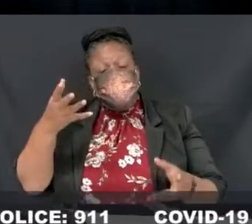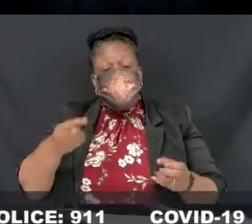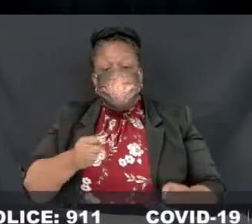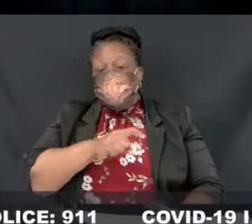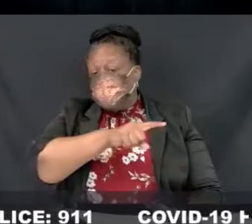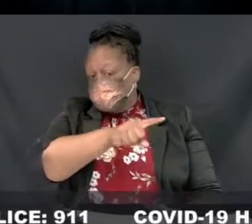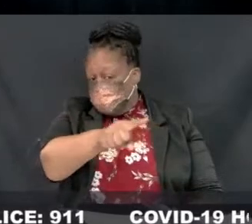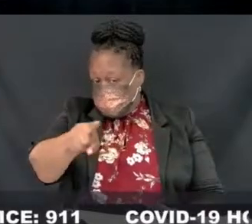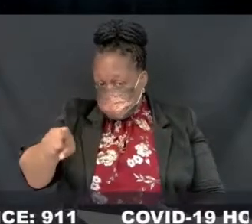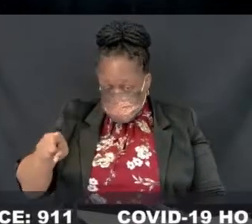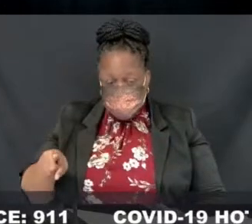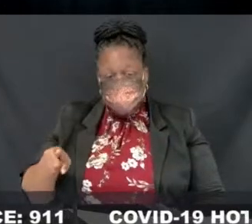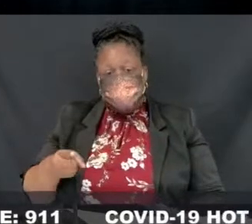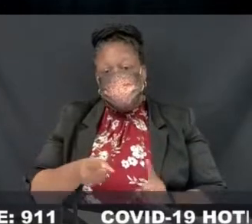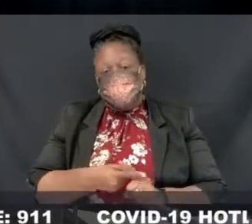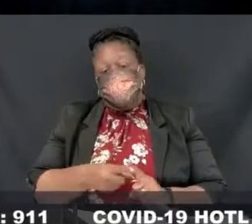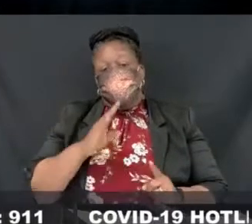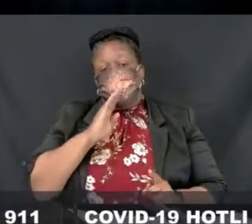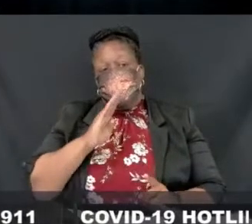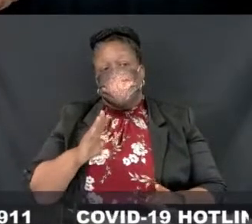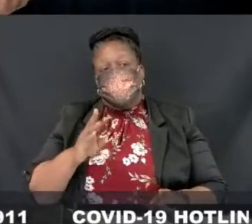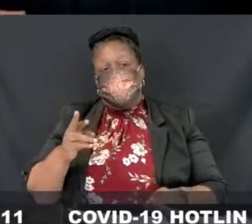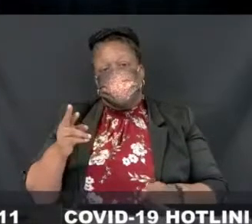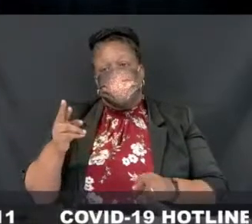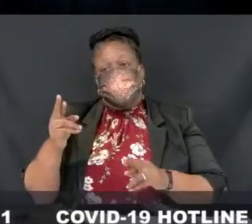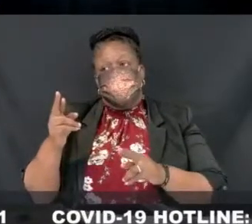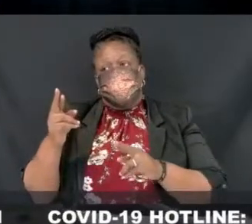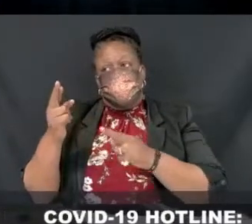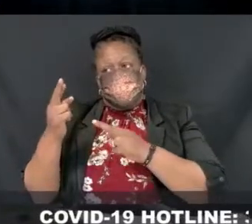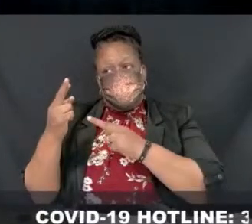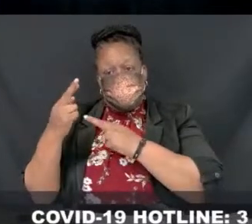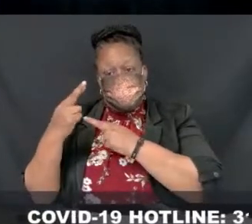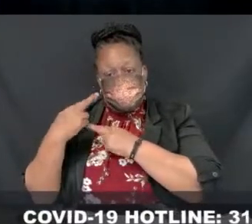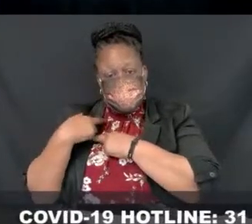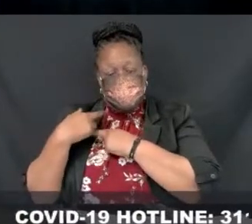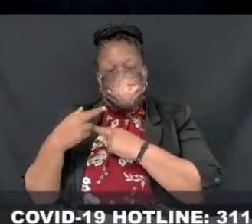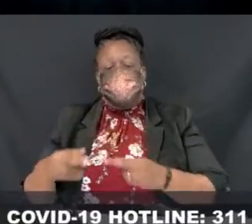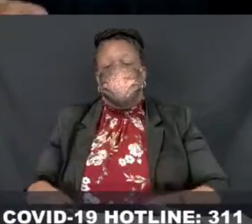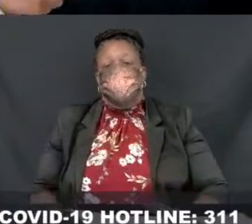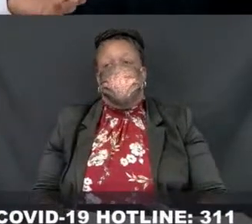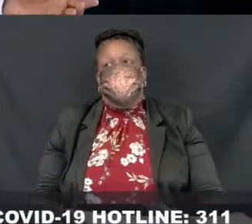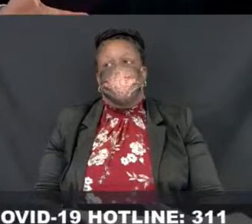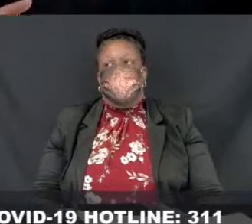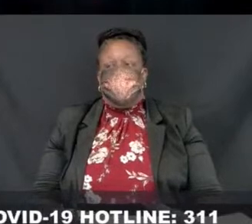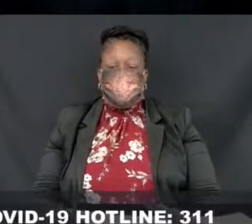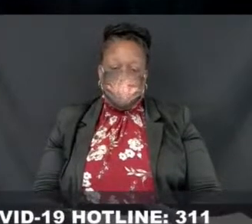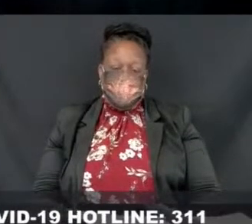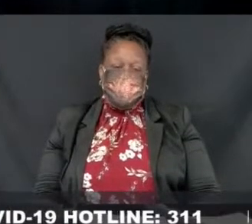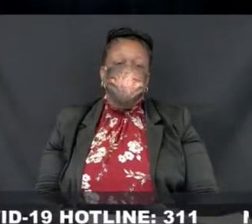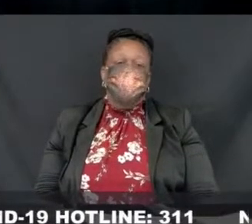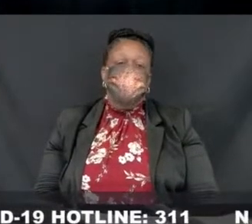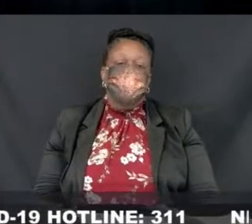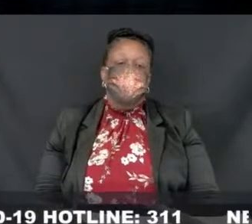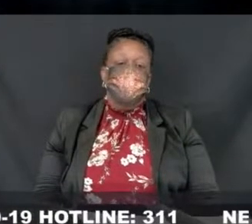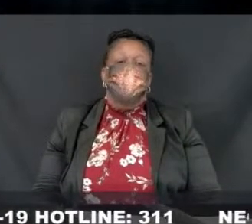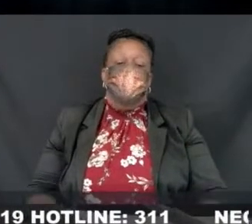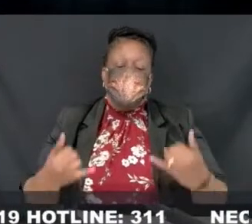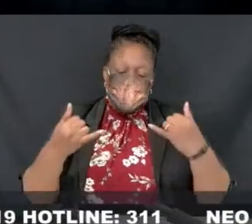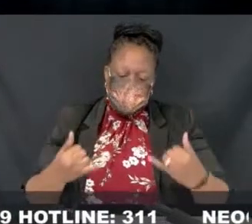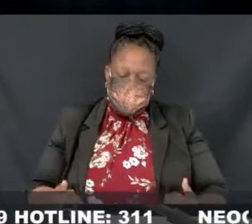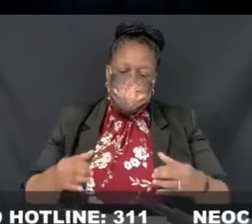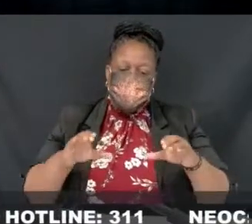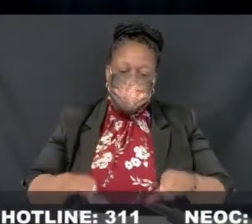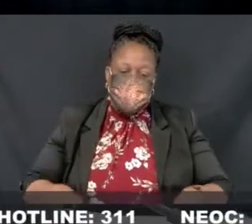rapid antigen tests, which now may be $30, $40 as opposed to paying $150, $200